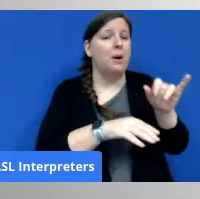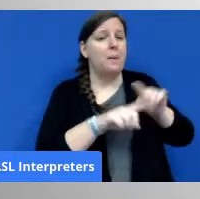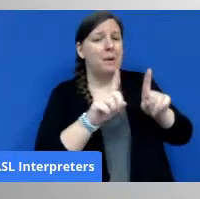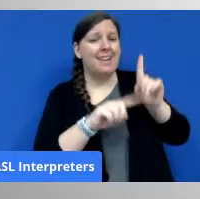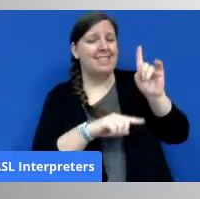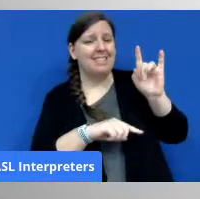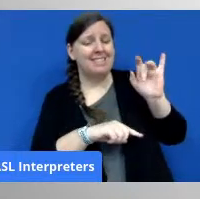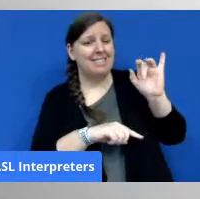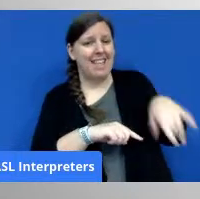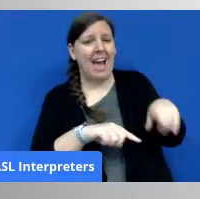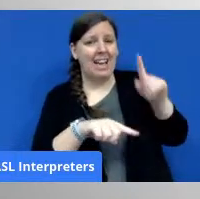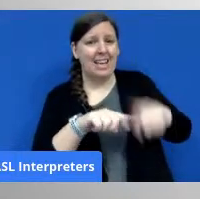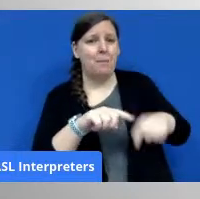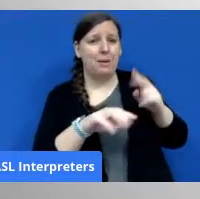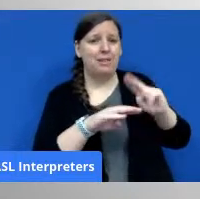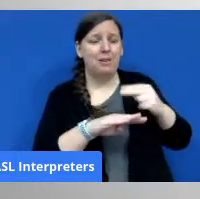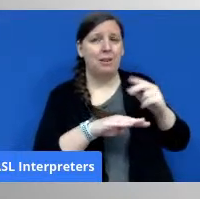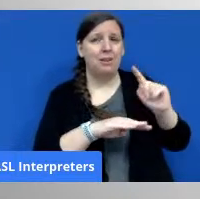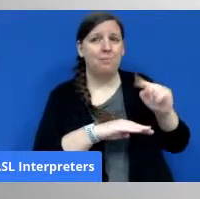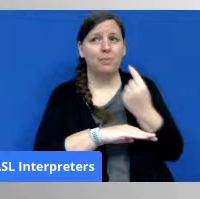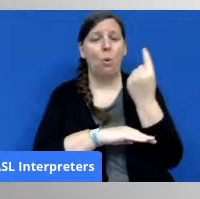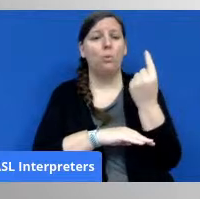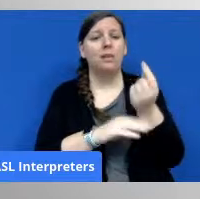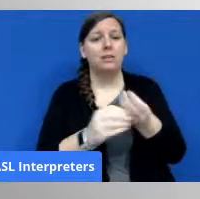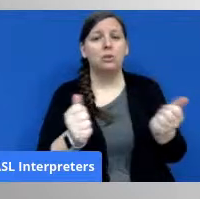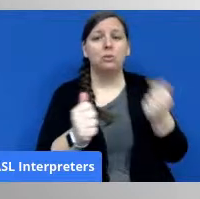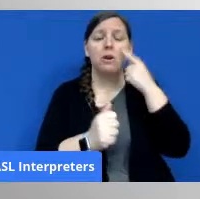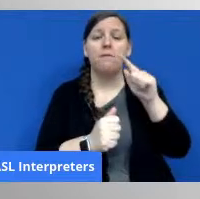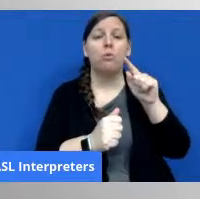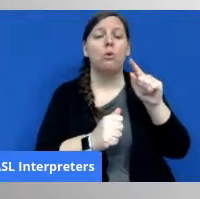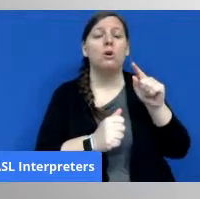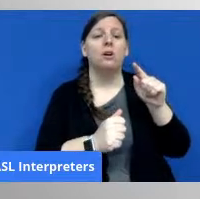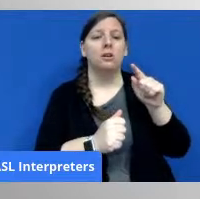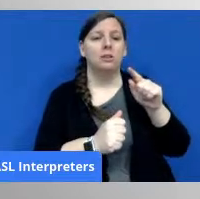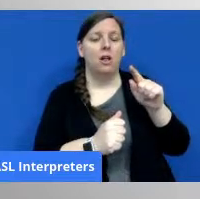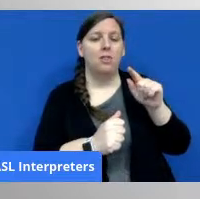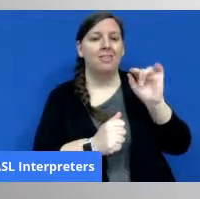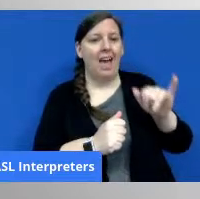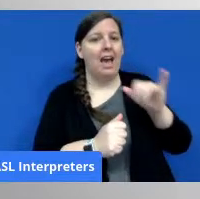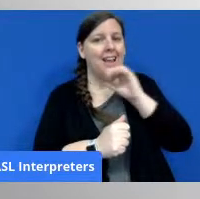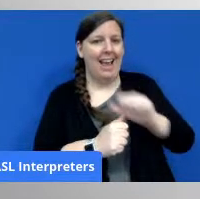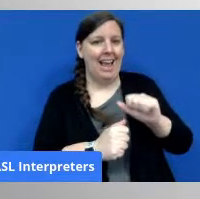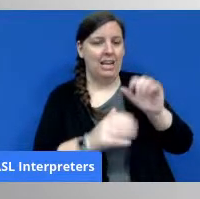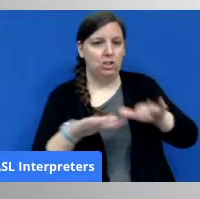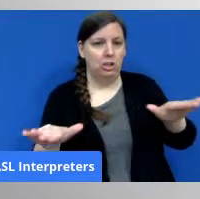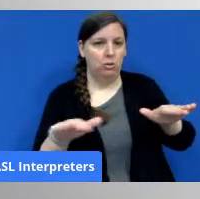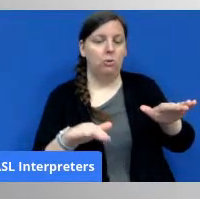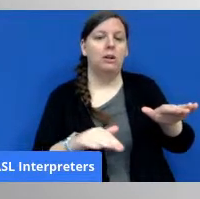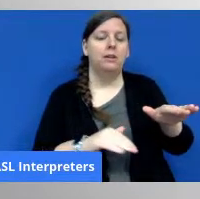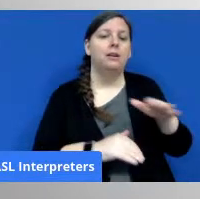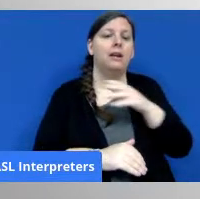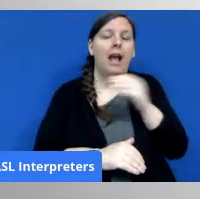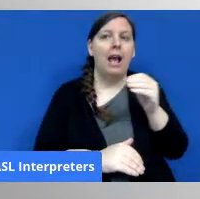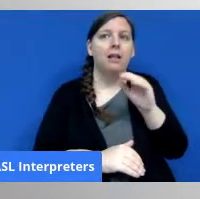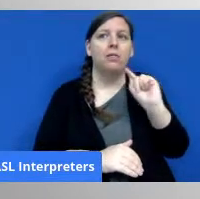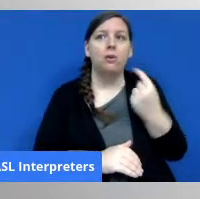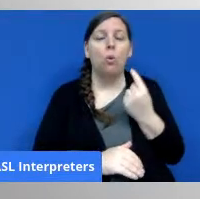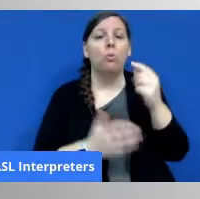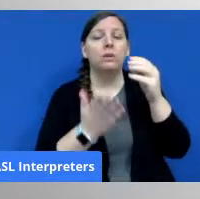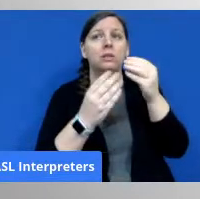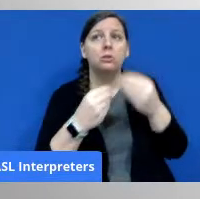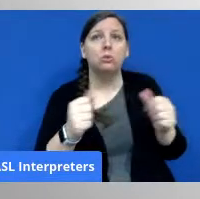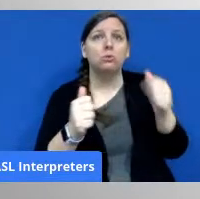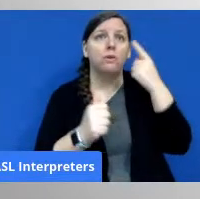range. And it can't be the only solution for the county to not have services offered to these groups of